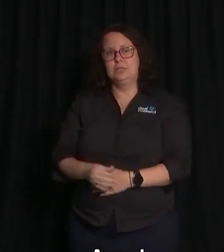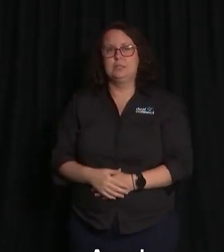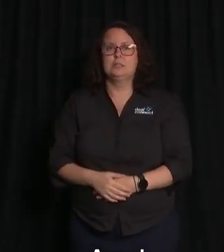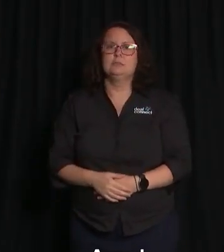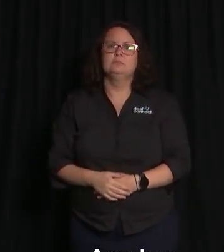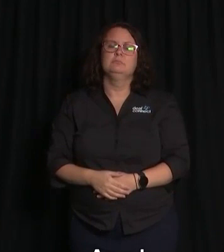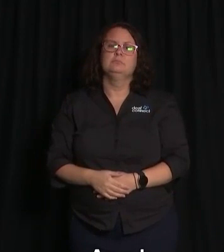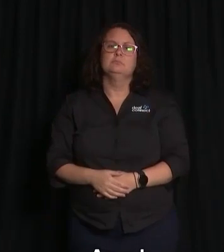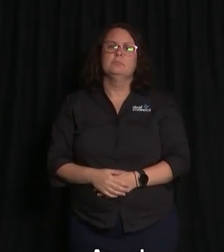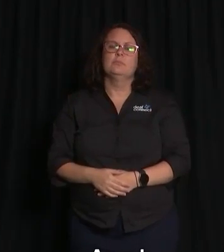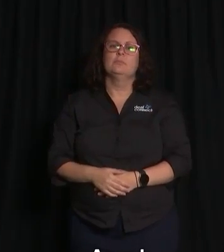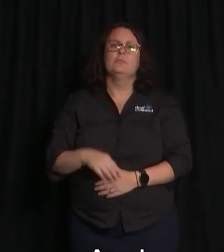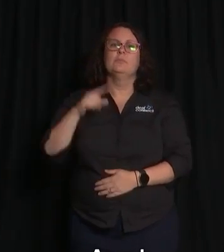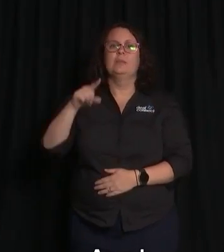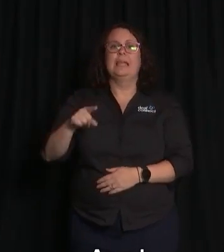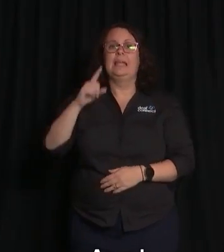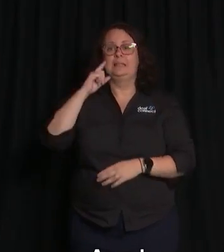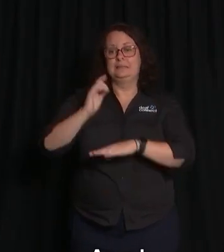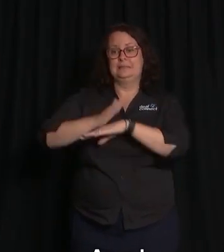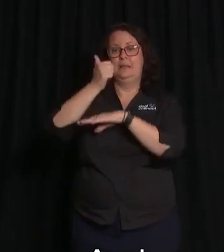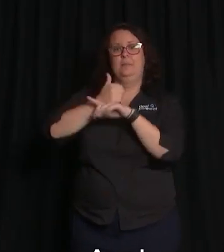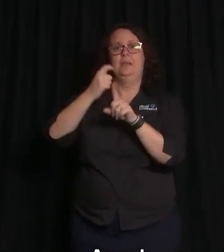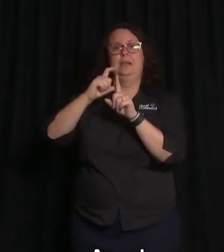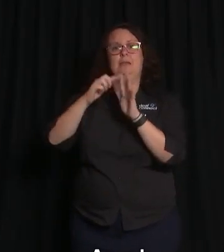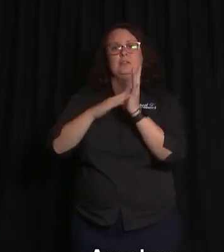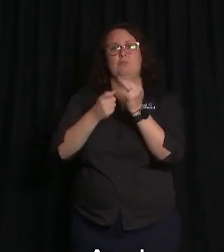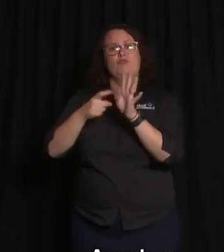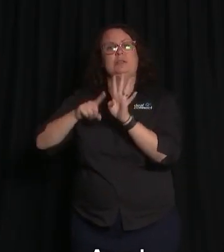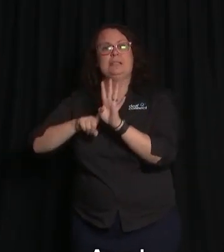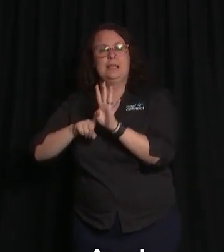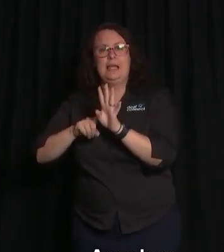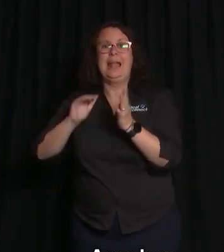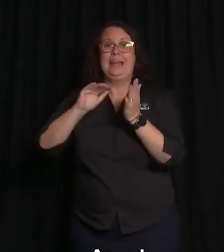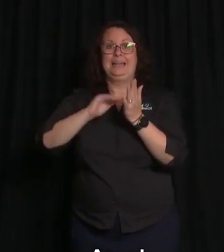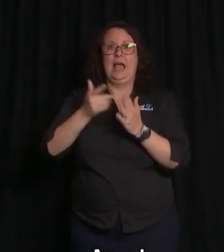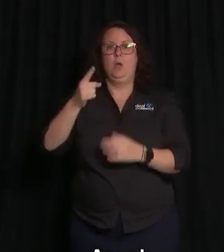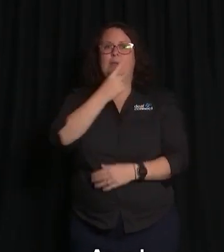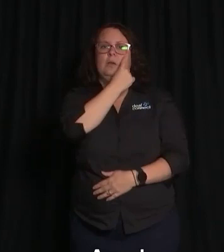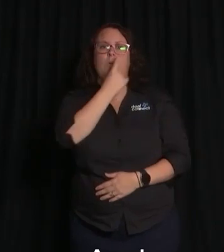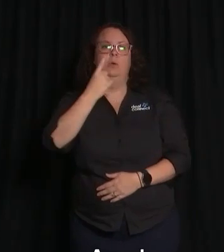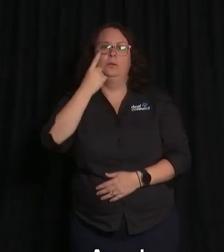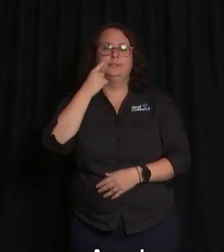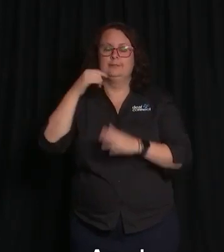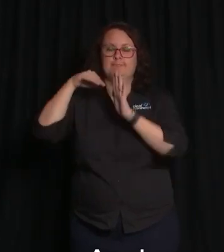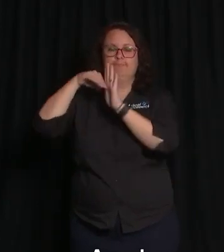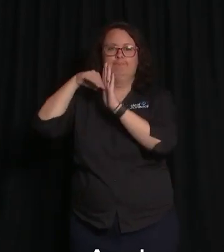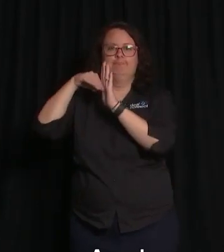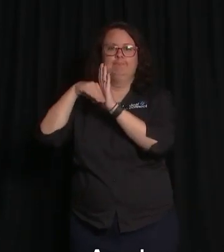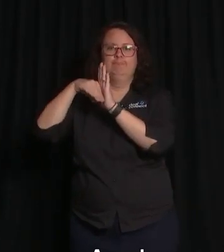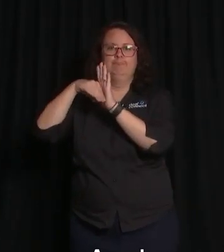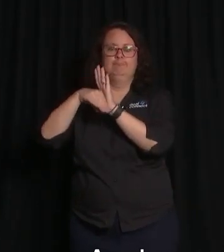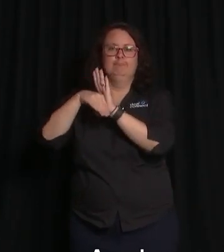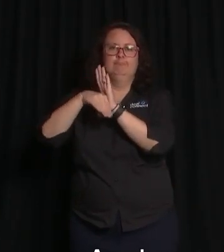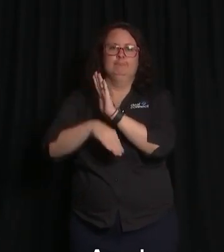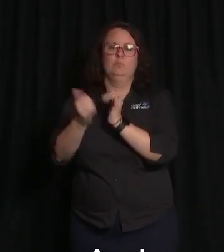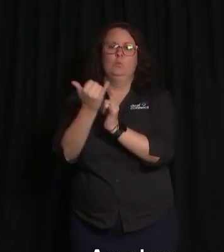a foundational role in the birth of a democracy, and now, today, Edwin bears witness to the tragic descent into dysfunction and